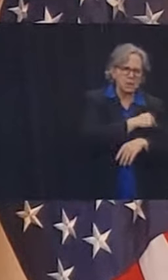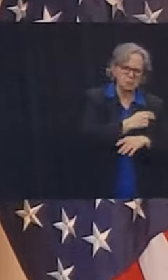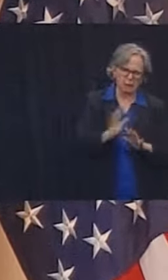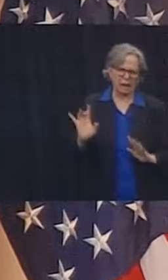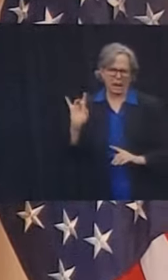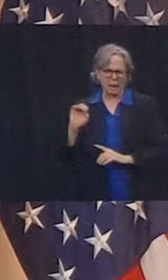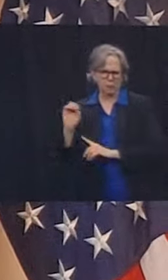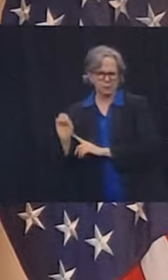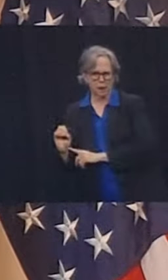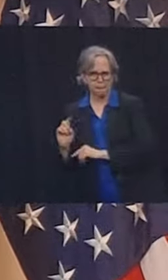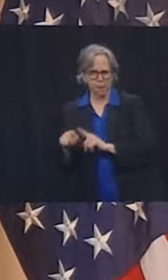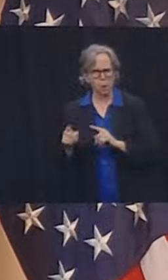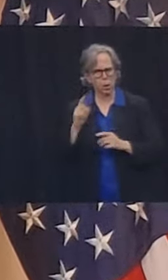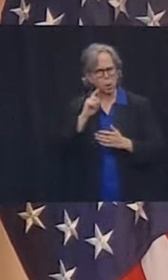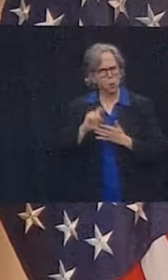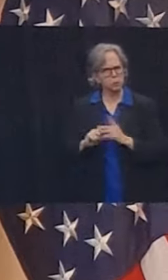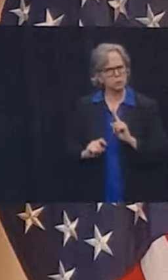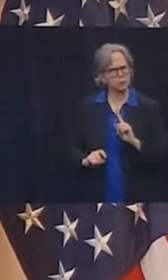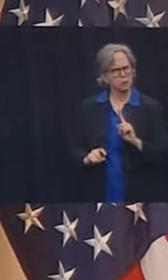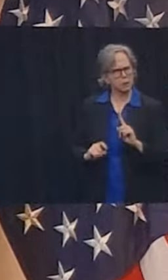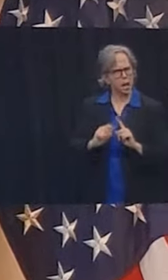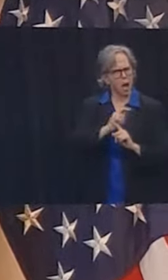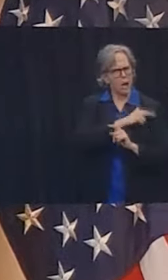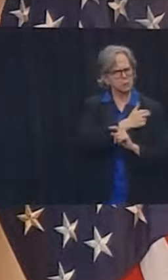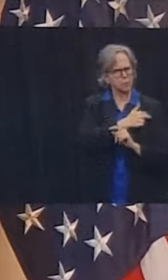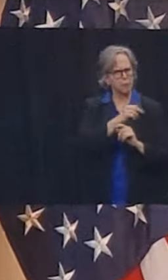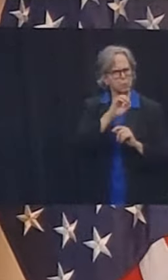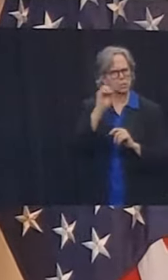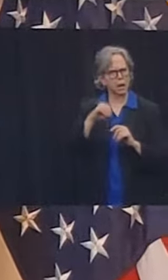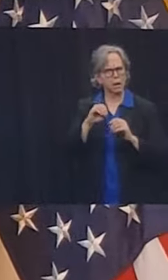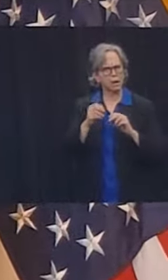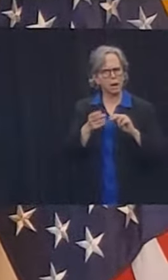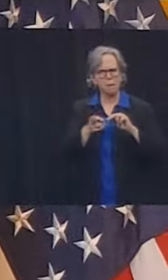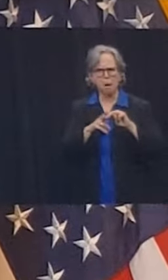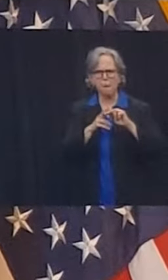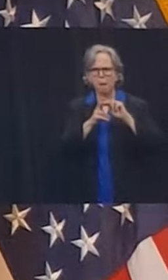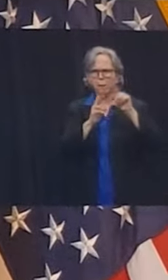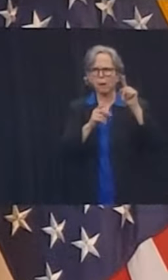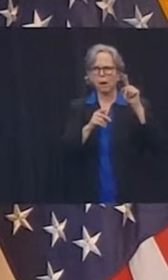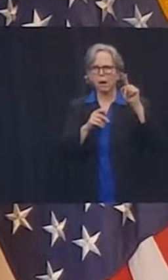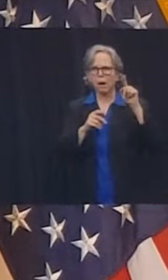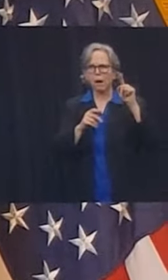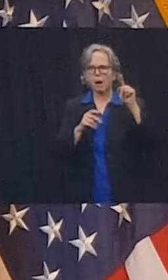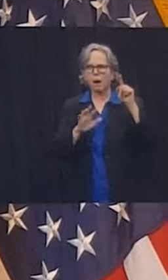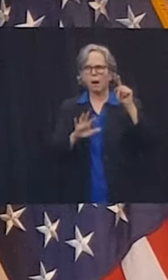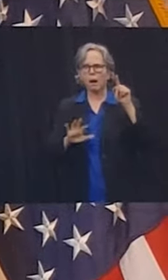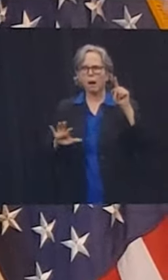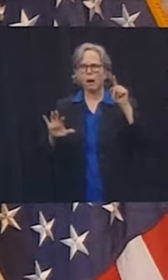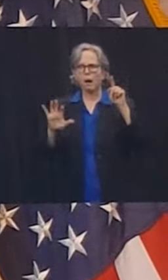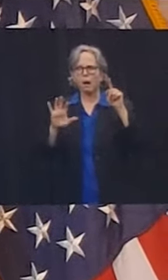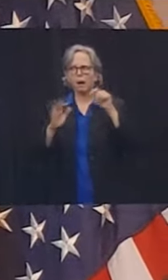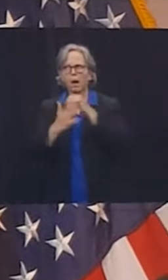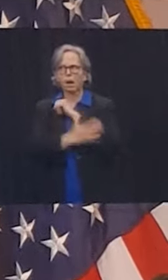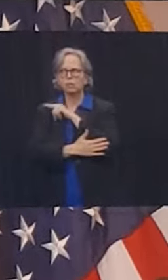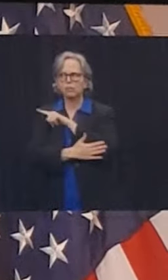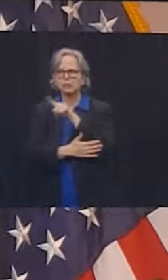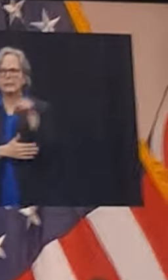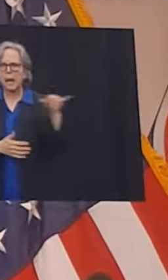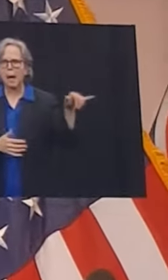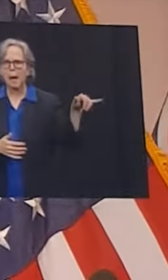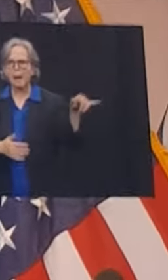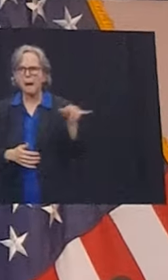die. And there's so far 62 in ICU that did not die. So it